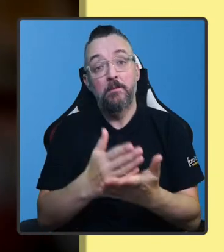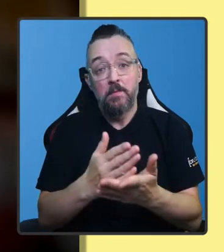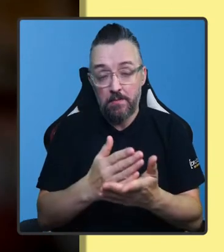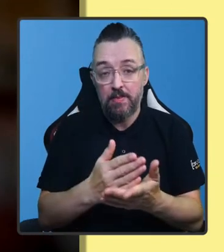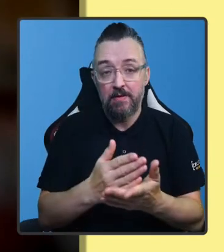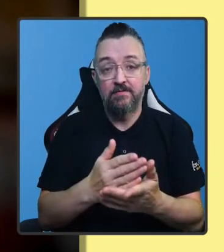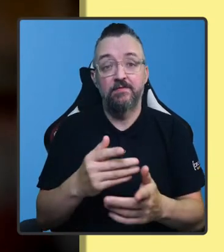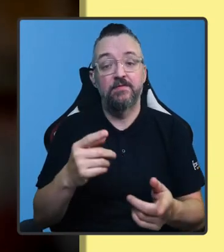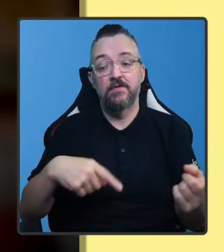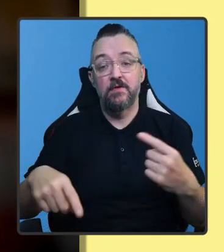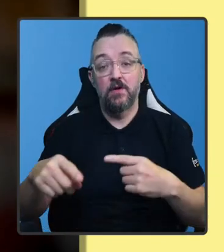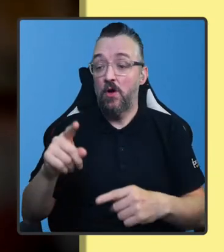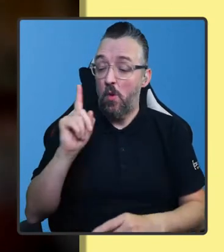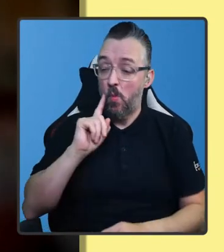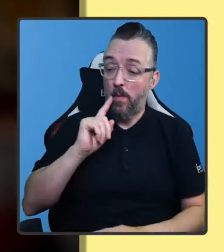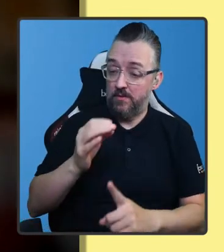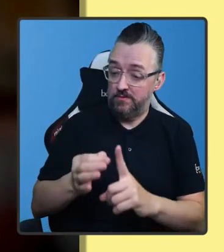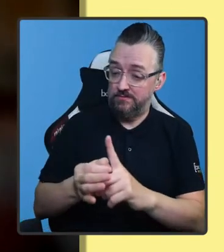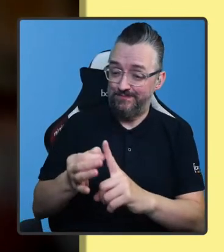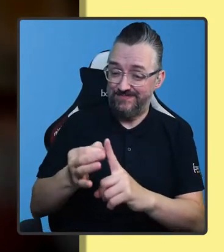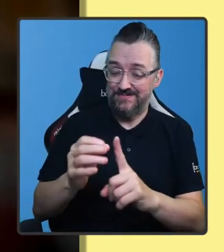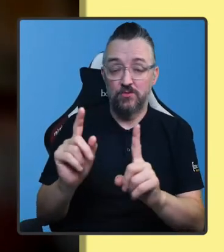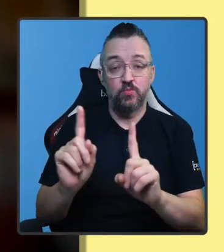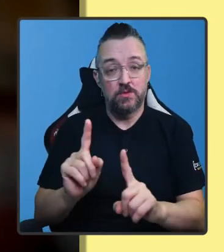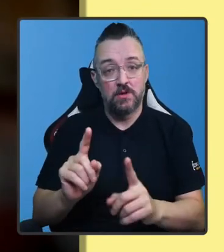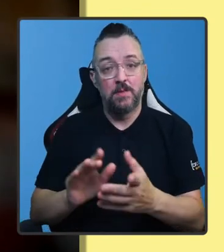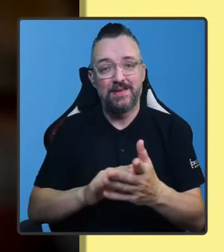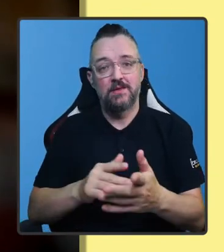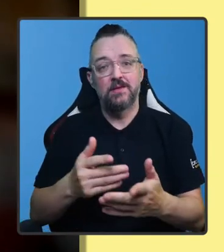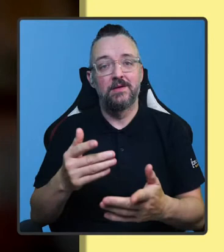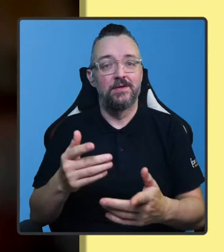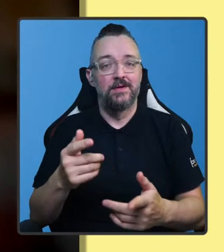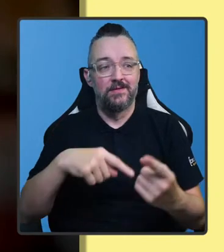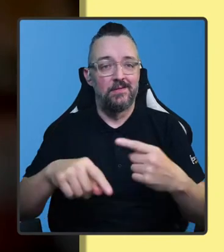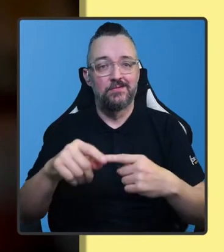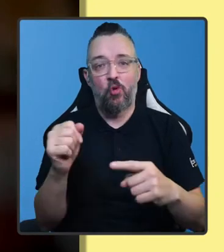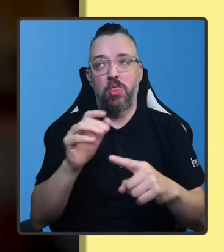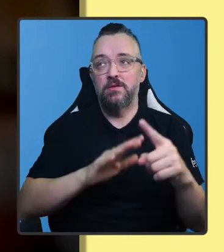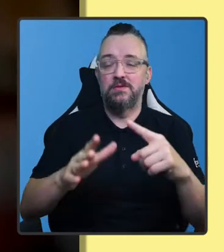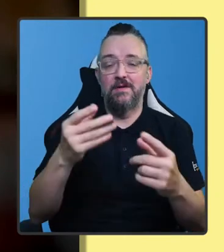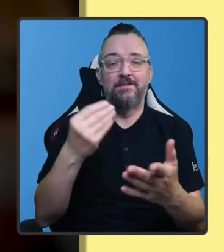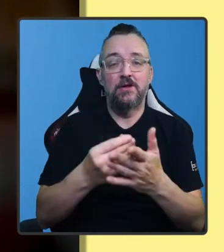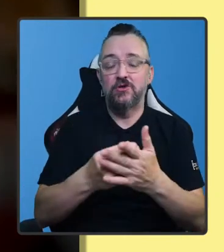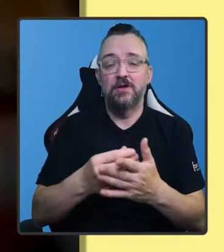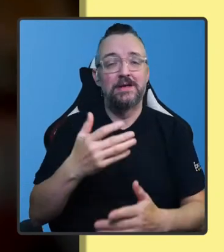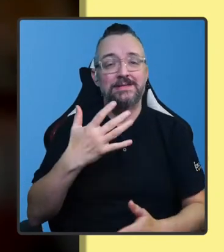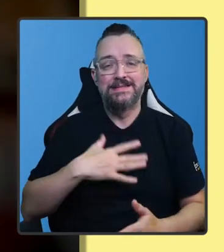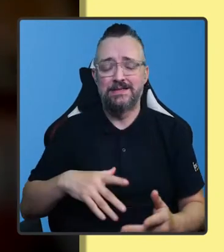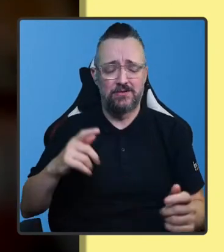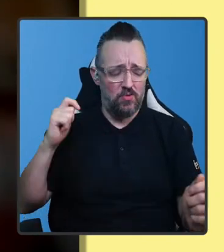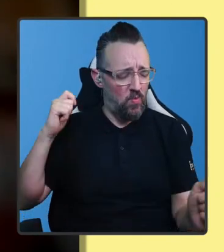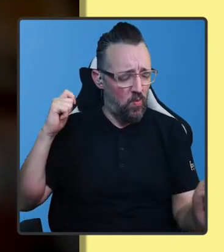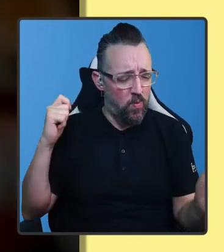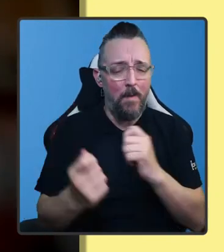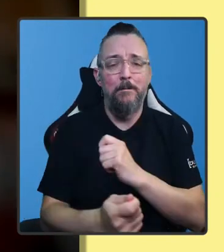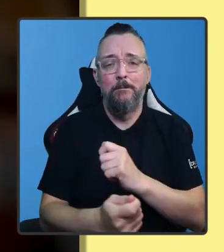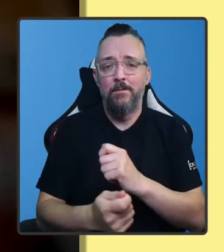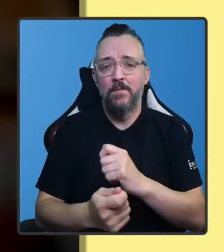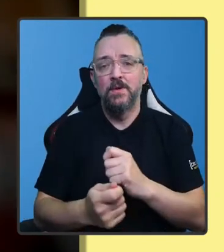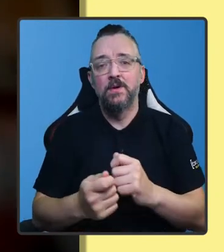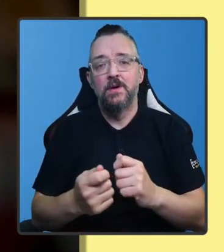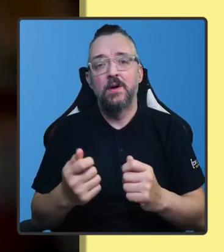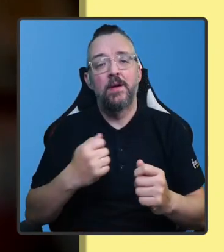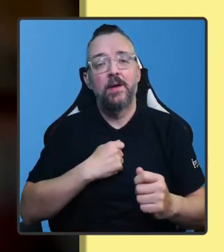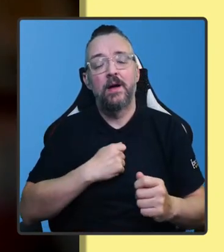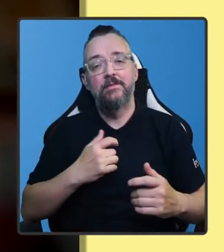for women and thus help to secure the country's financial well-being is a radical rethink of the way we view,